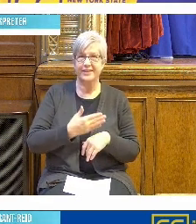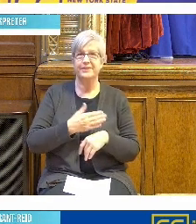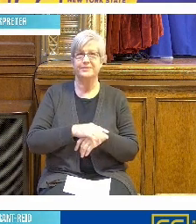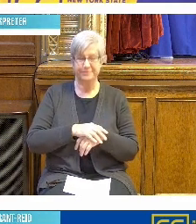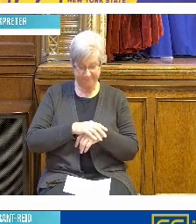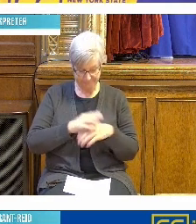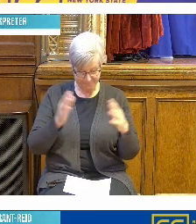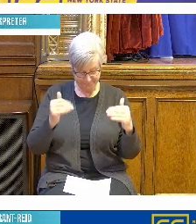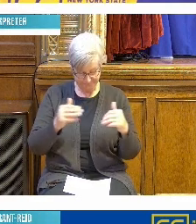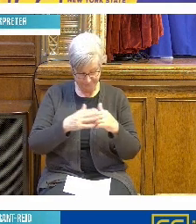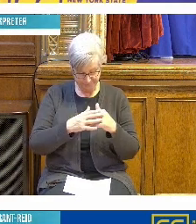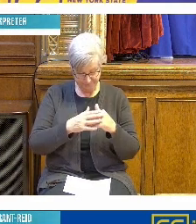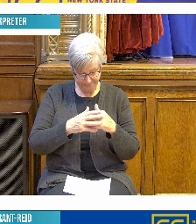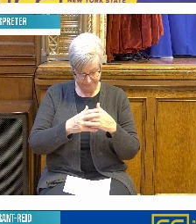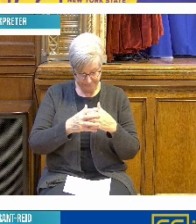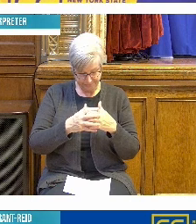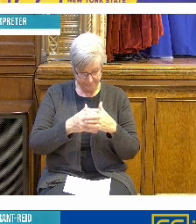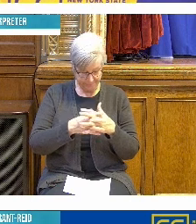Chair.